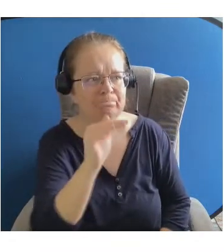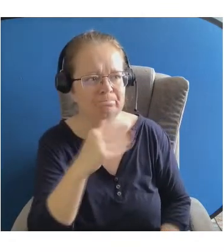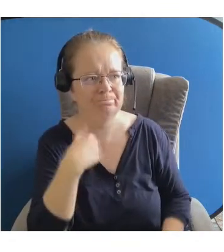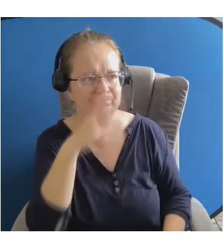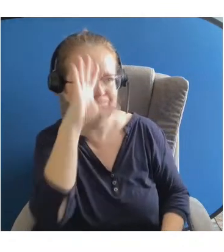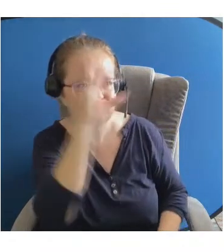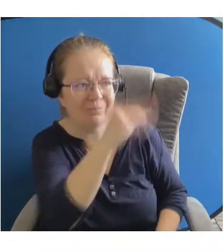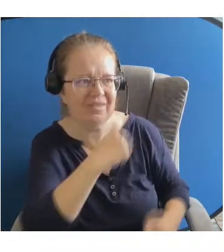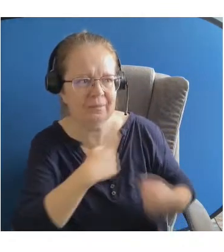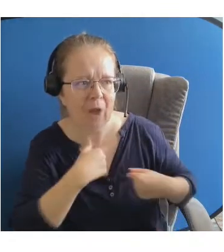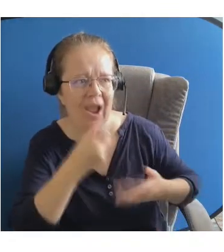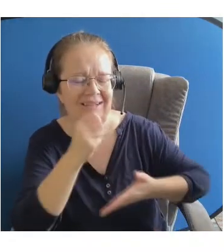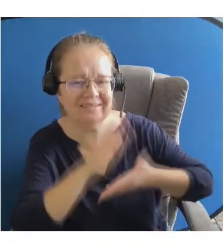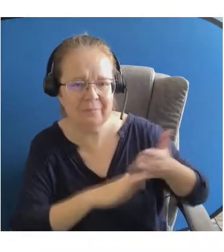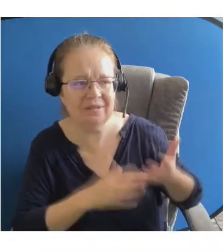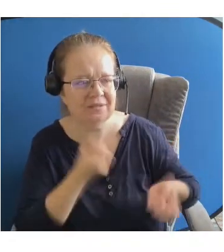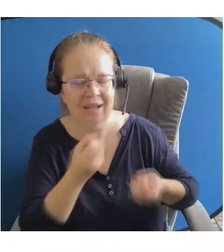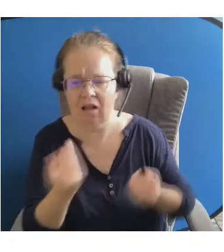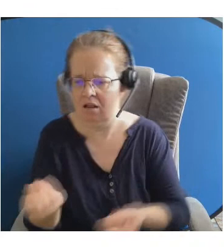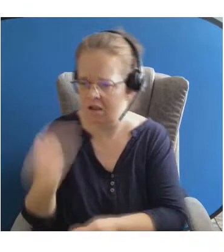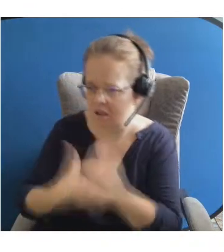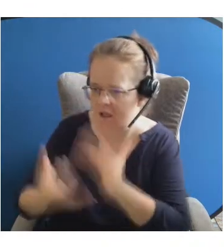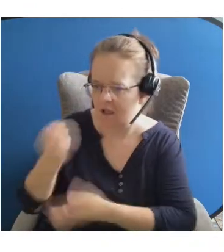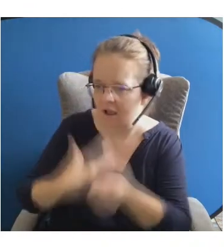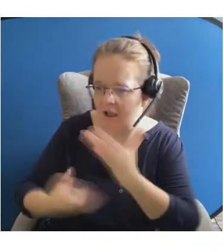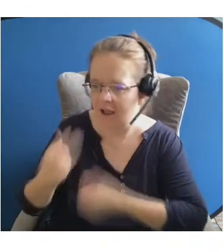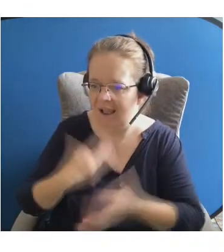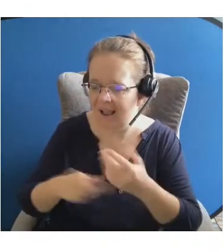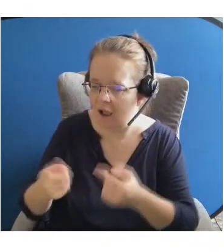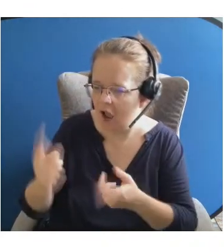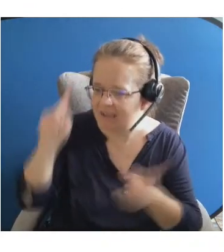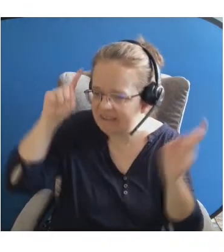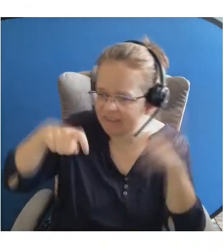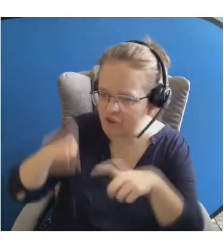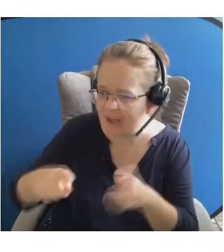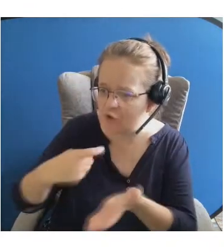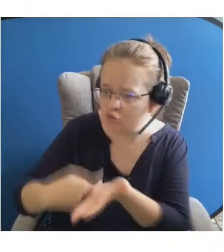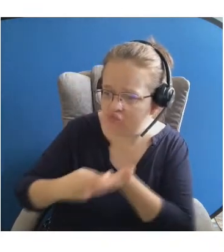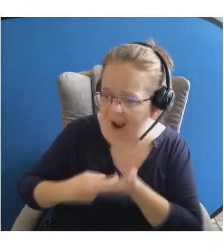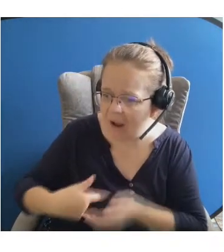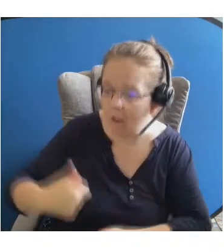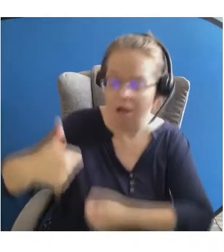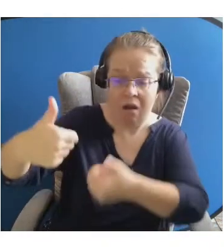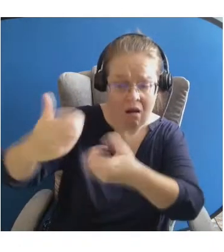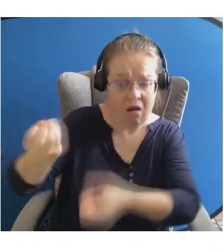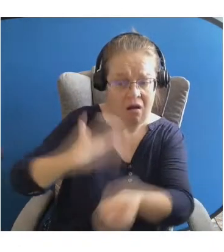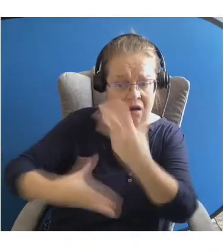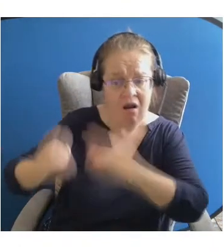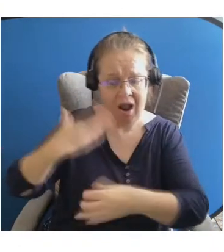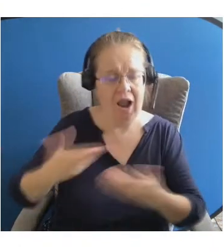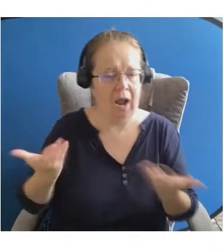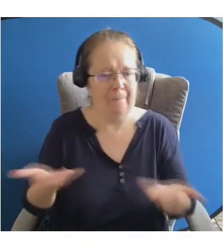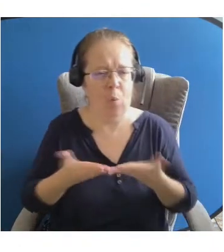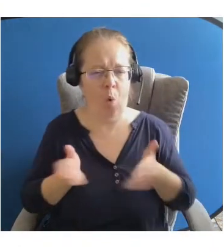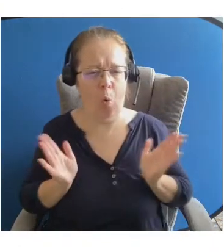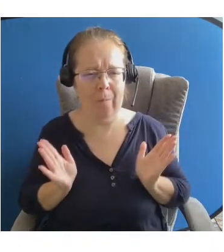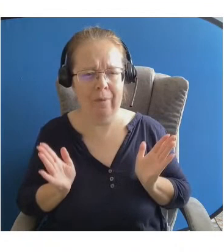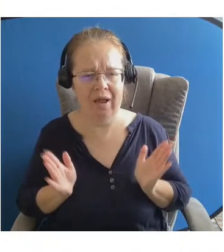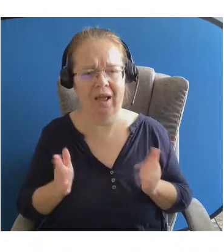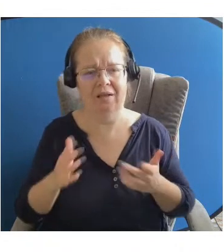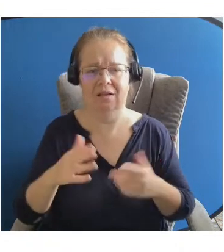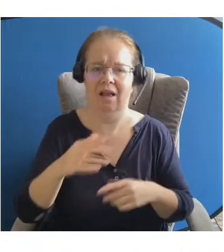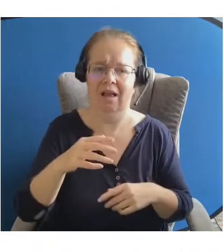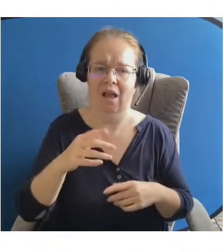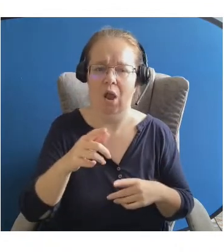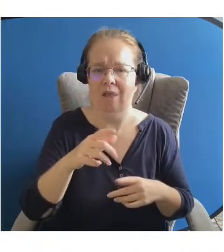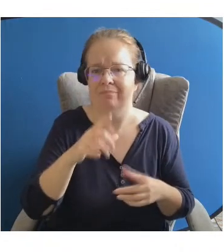experiences, come forward with their suggestions and recommendations about what we can do to make CCEP more accessible